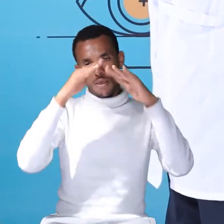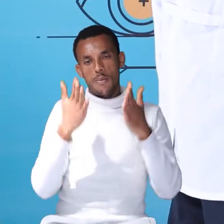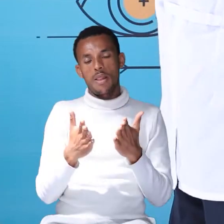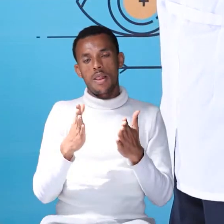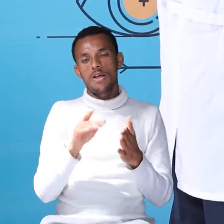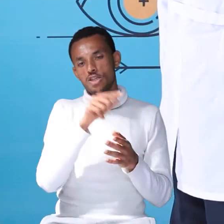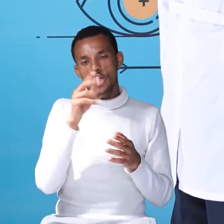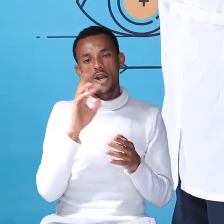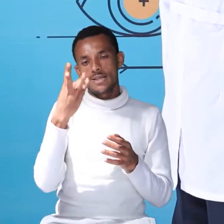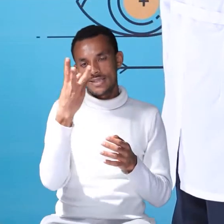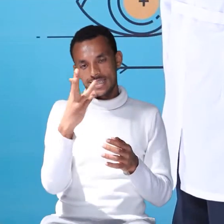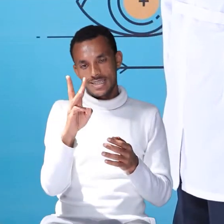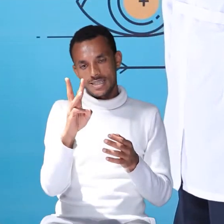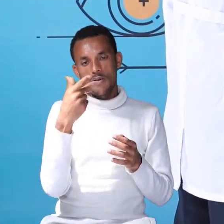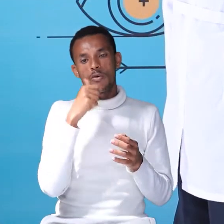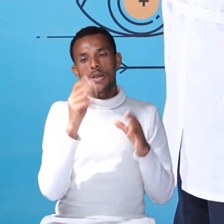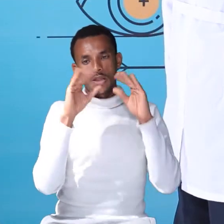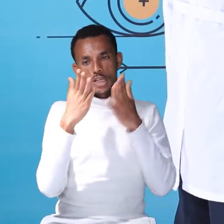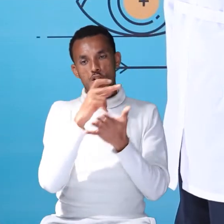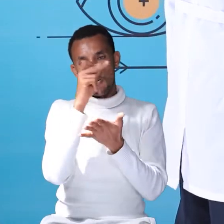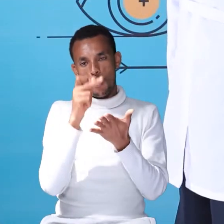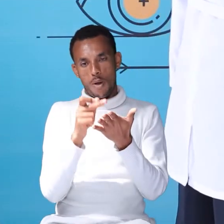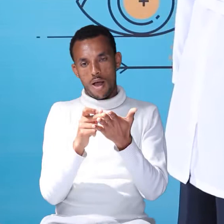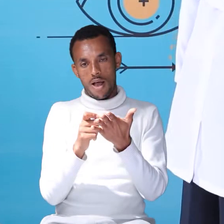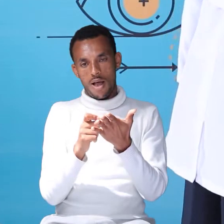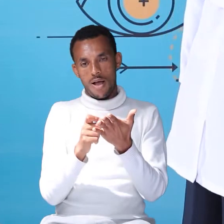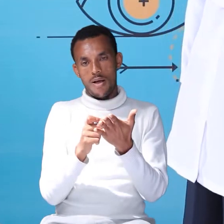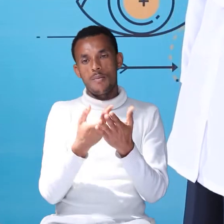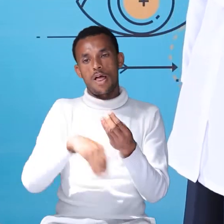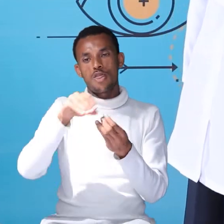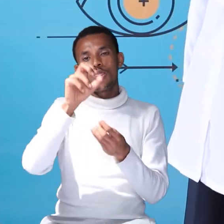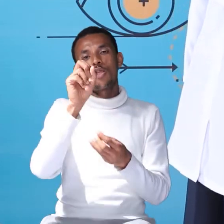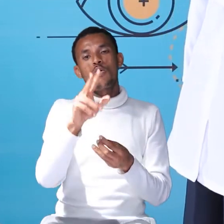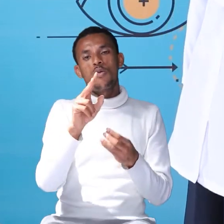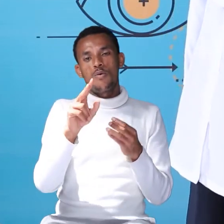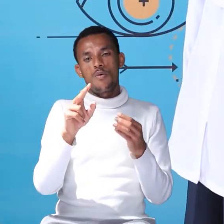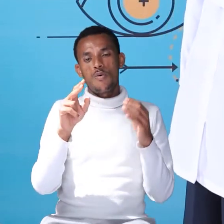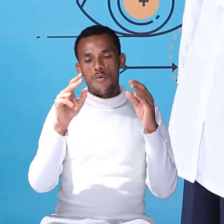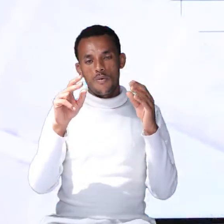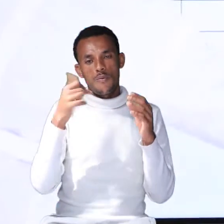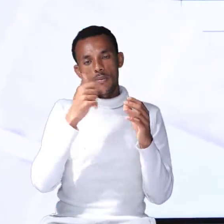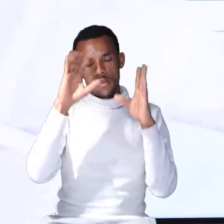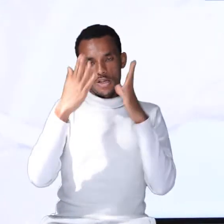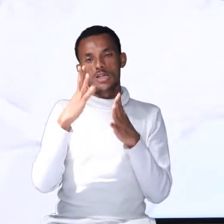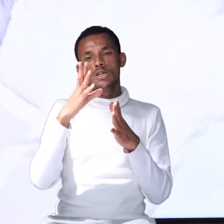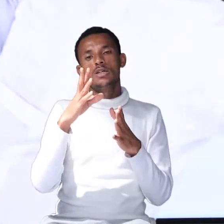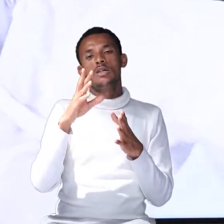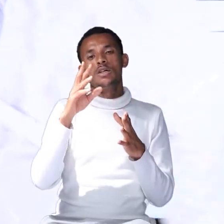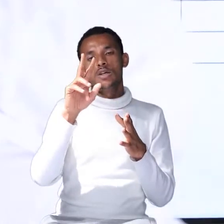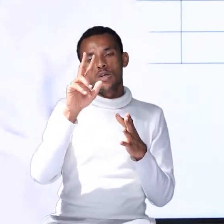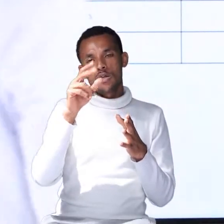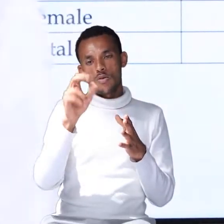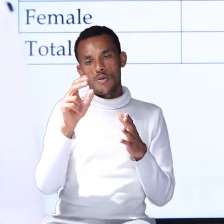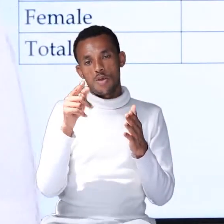understand. There are 16 female teachers with diploma and 12 female teachers with degree. 16 plus 12 to be equal